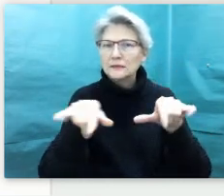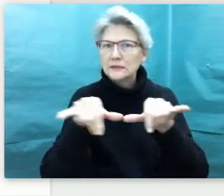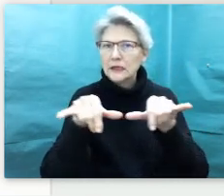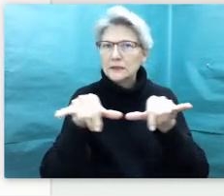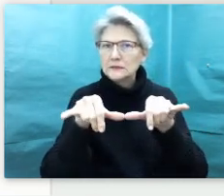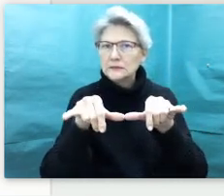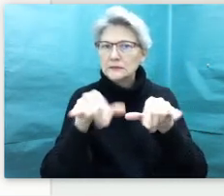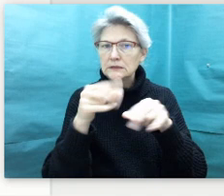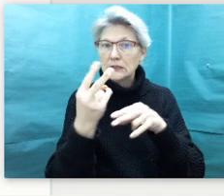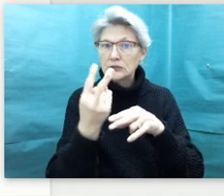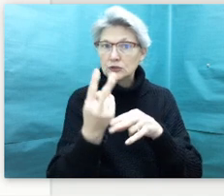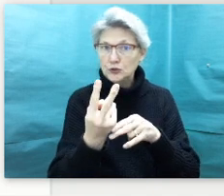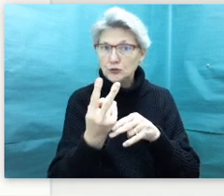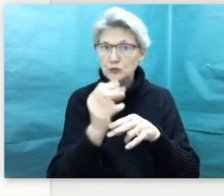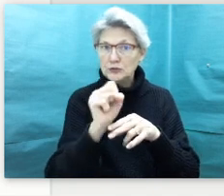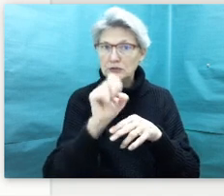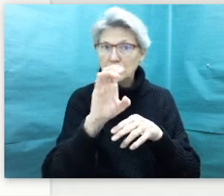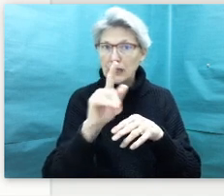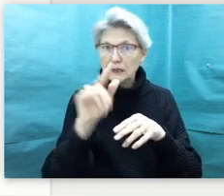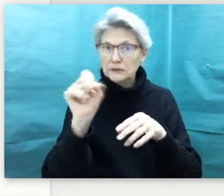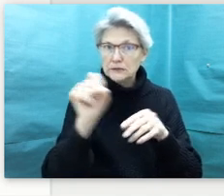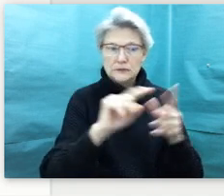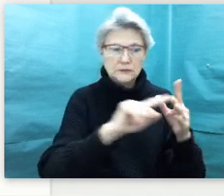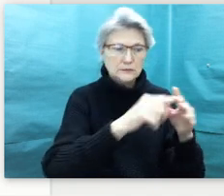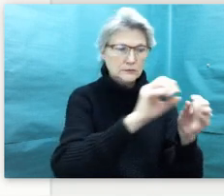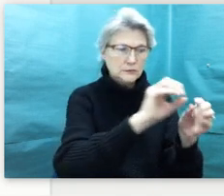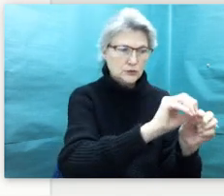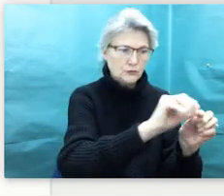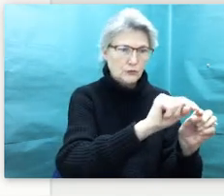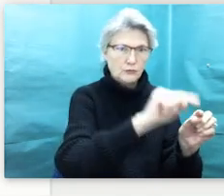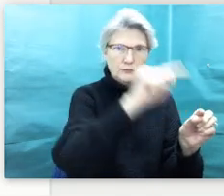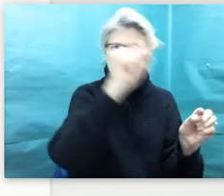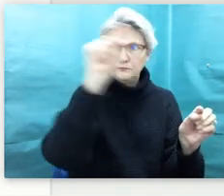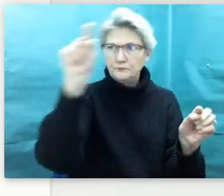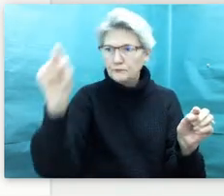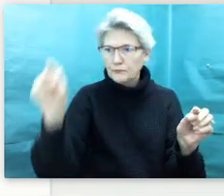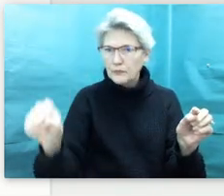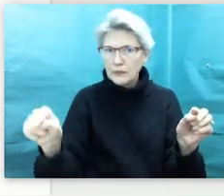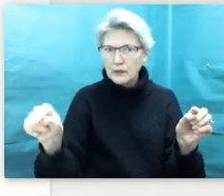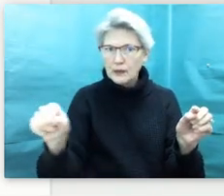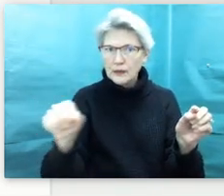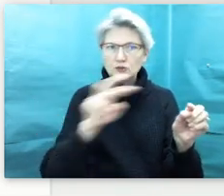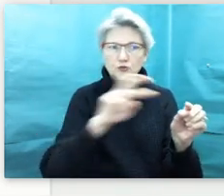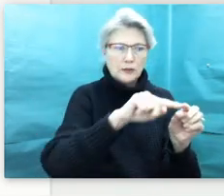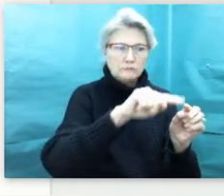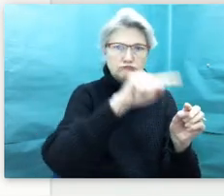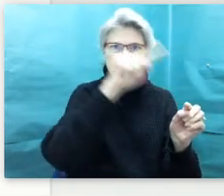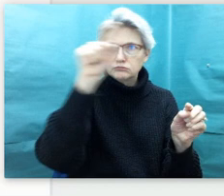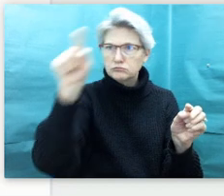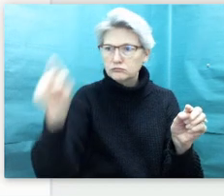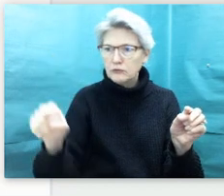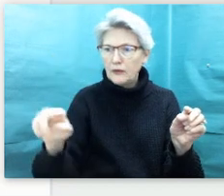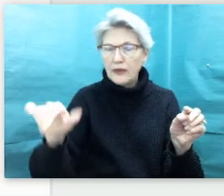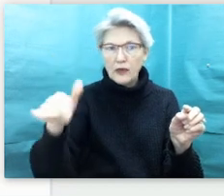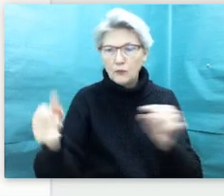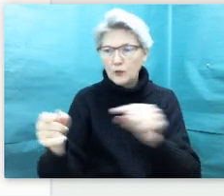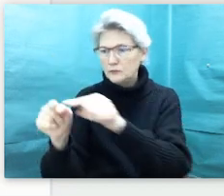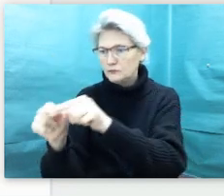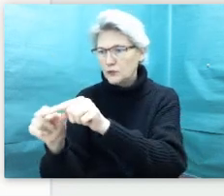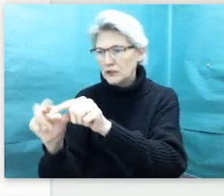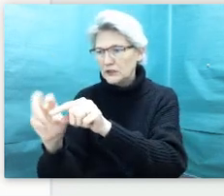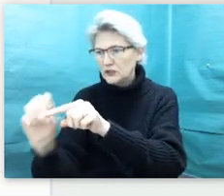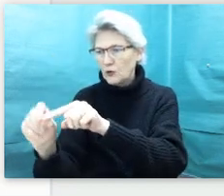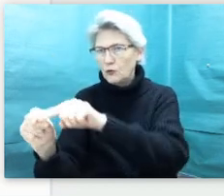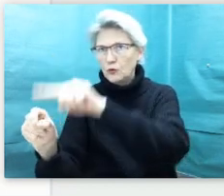is read counterclockwise. When measuring, we need to check the reasonableness of an answer. We can choose the scale